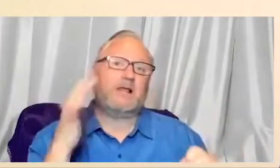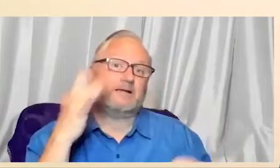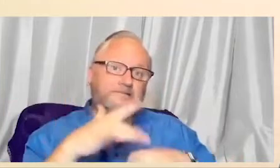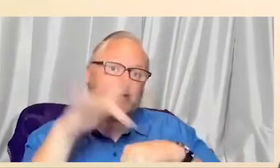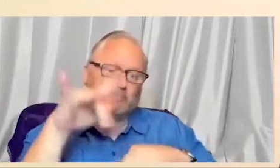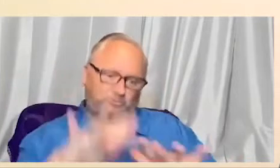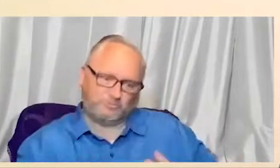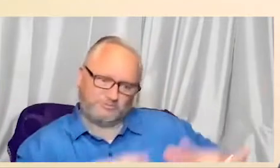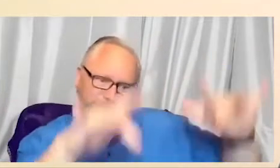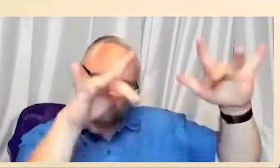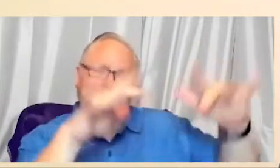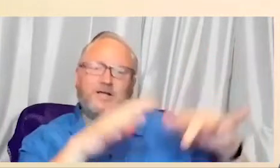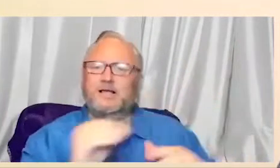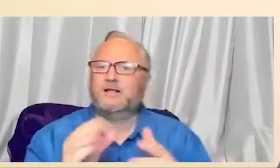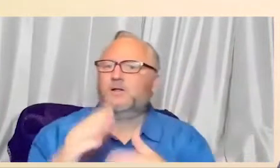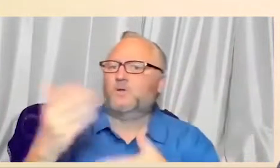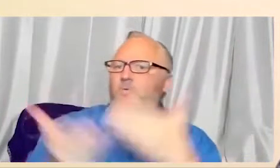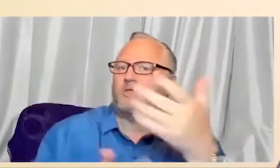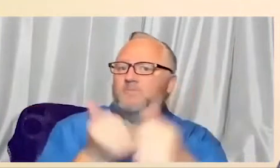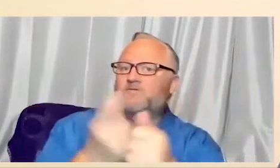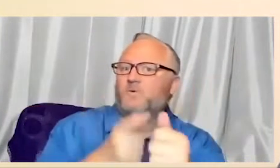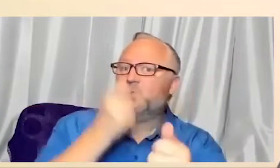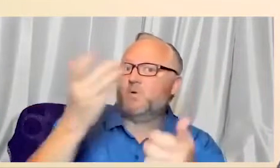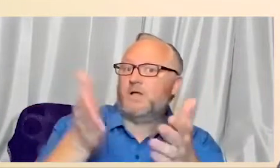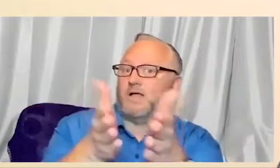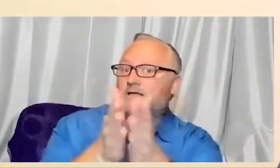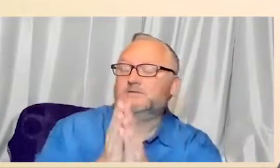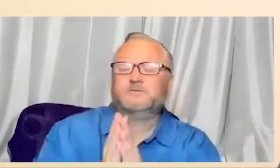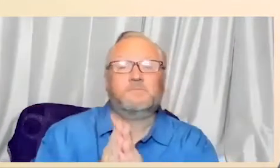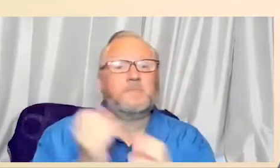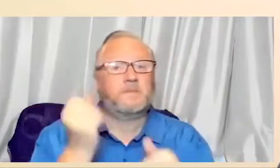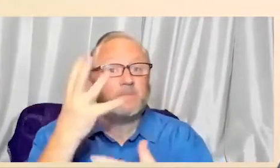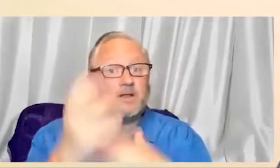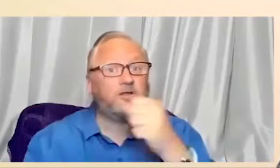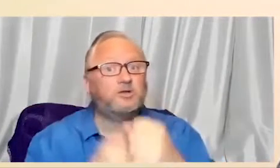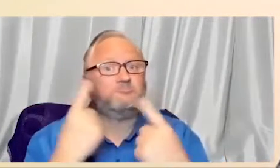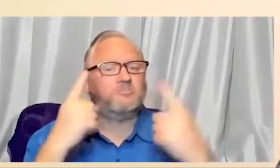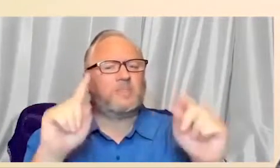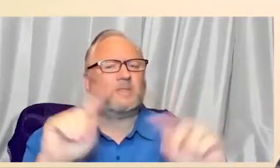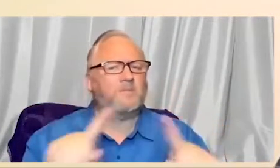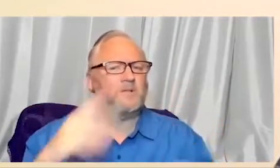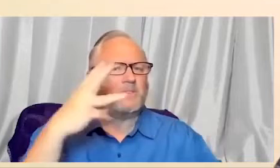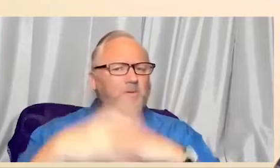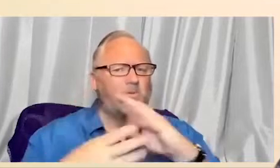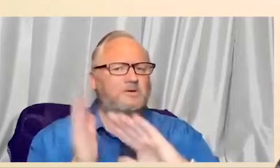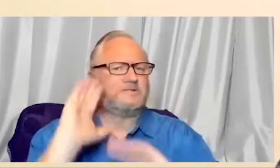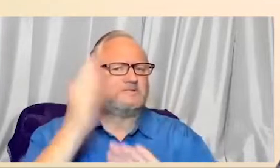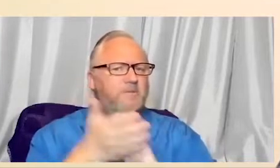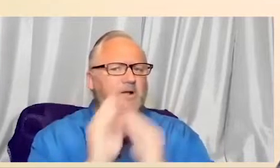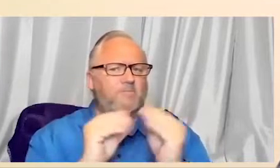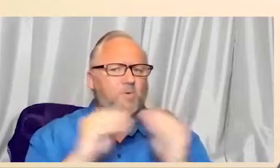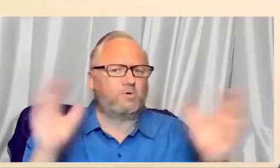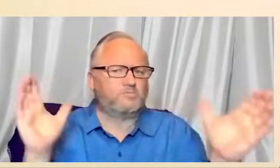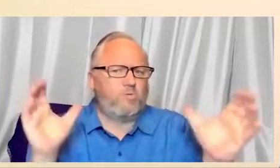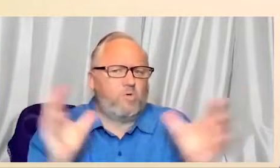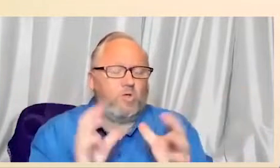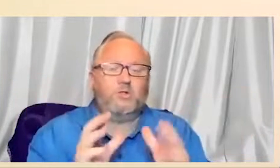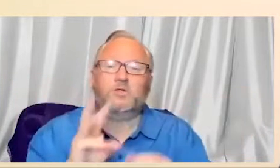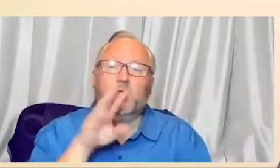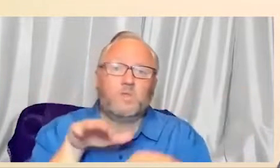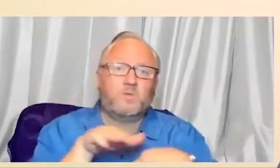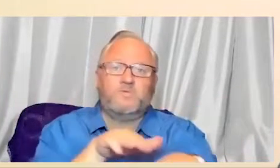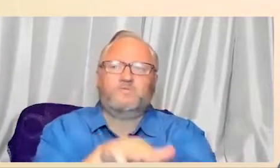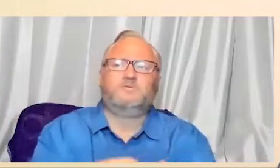asked. This worked for many years, but as the world seemed to grow smaller, the rivers grew lonely and wished to have the gifts of the